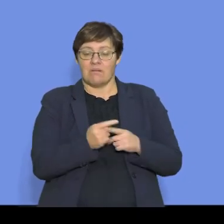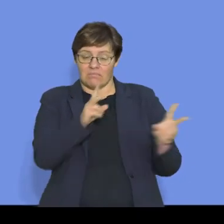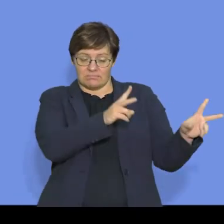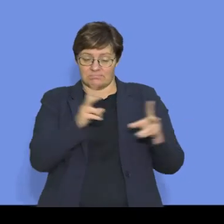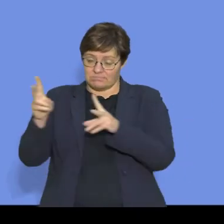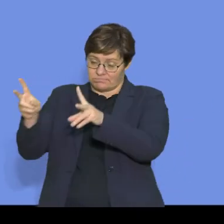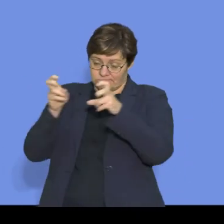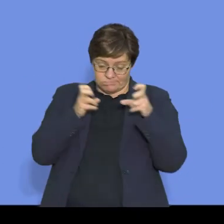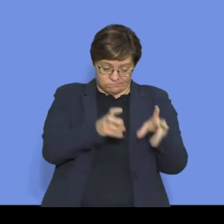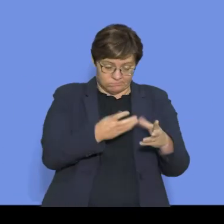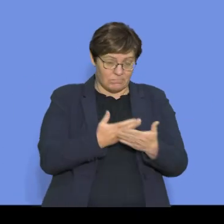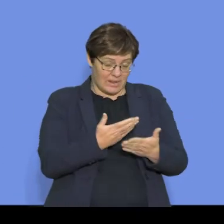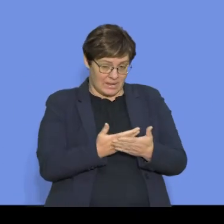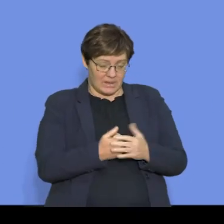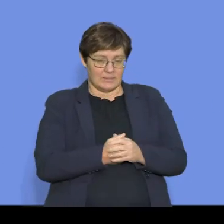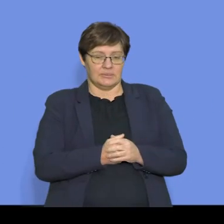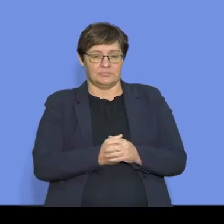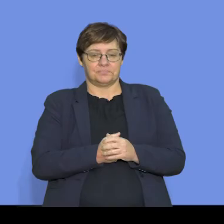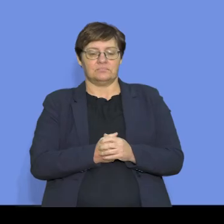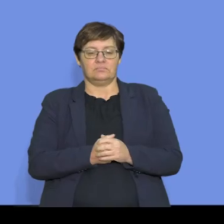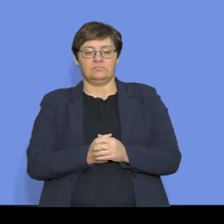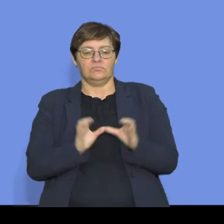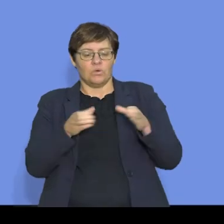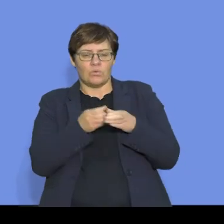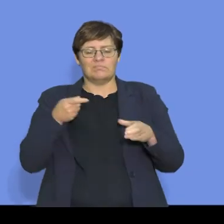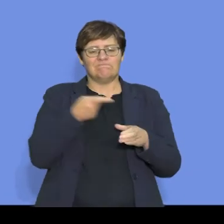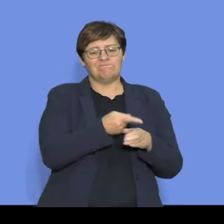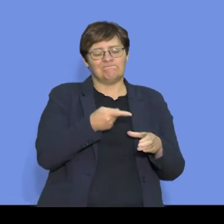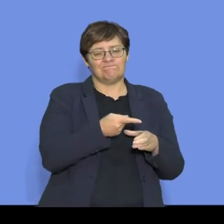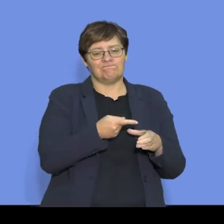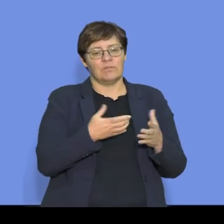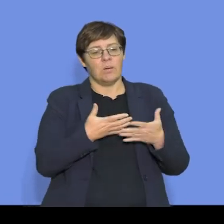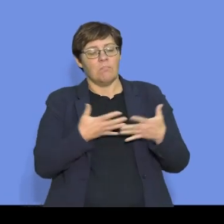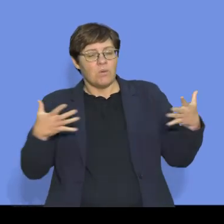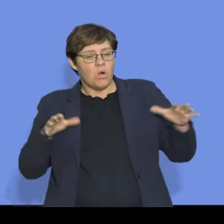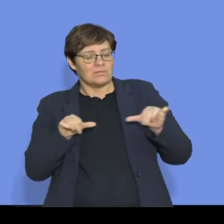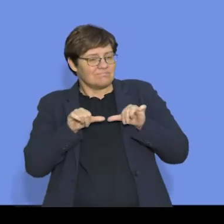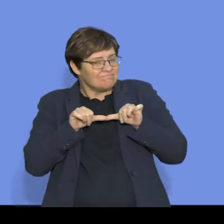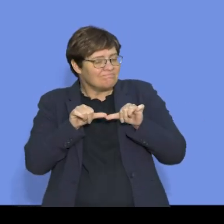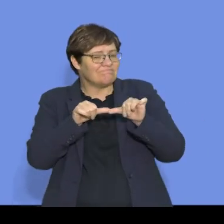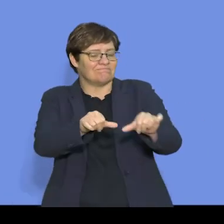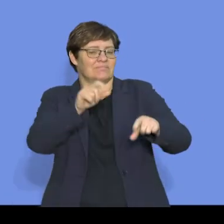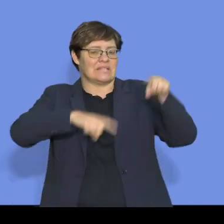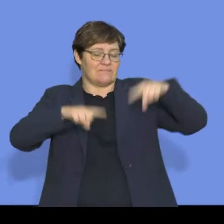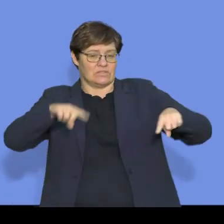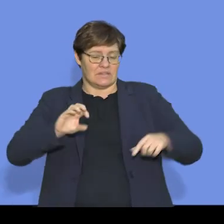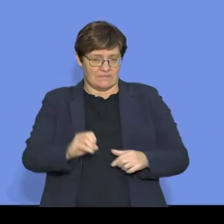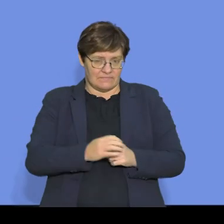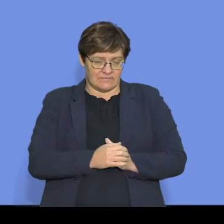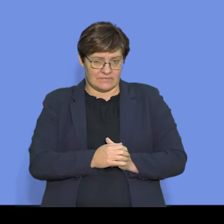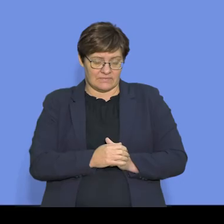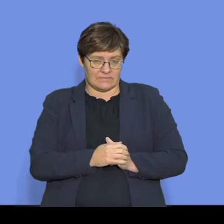you can extract directly from the graph, which group has had the most consistent